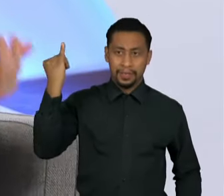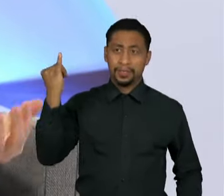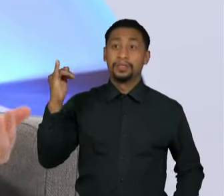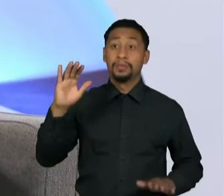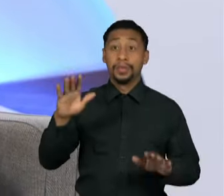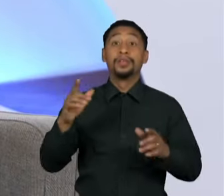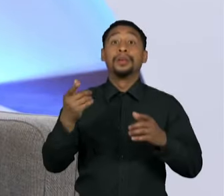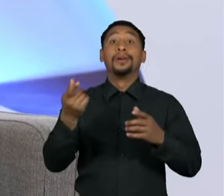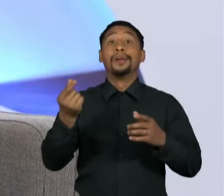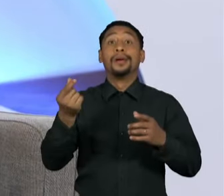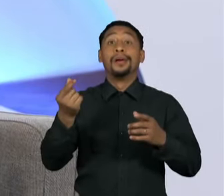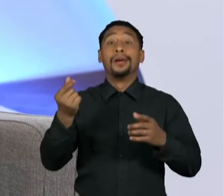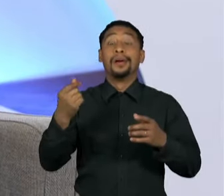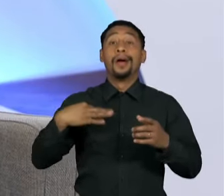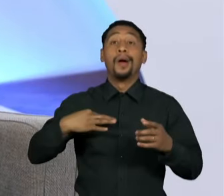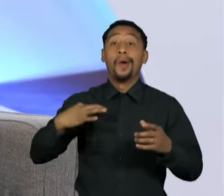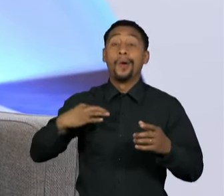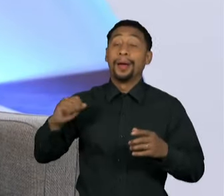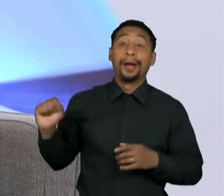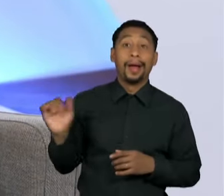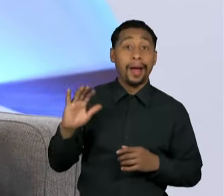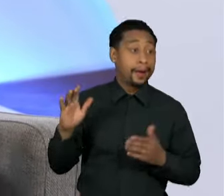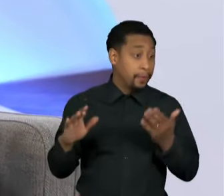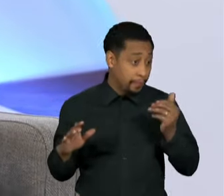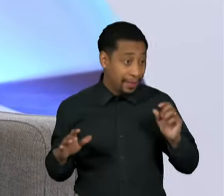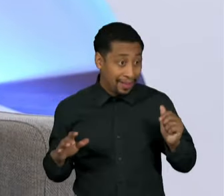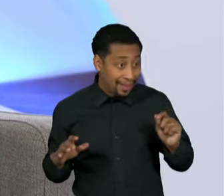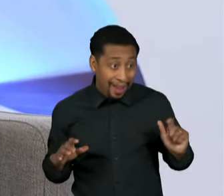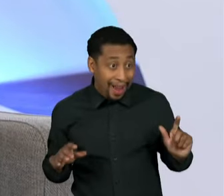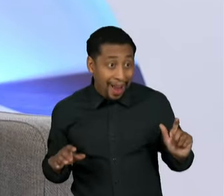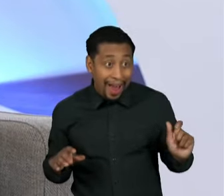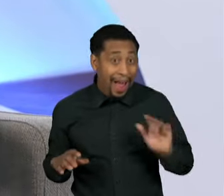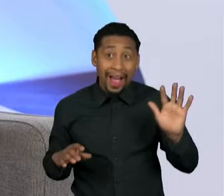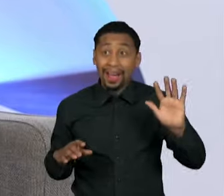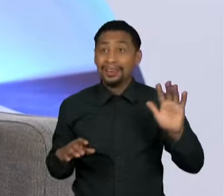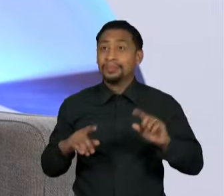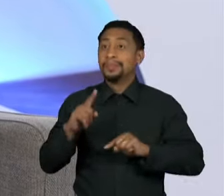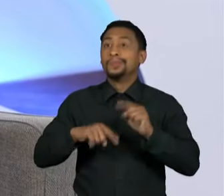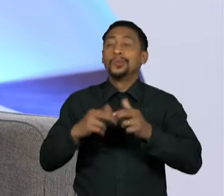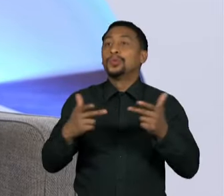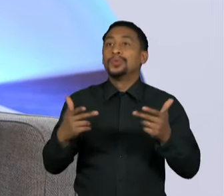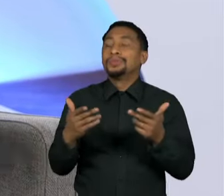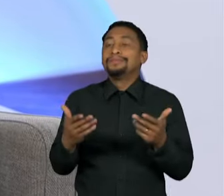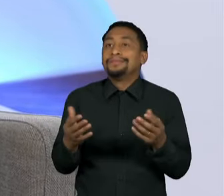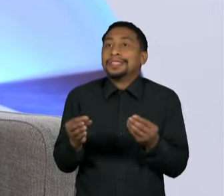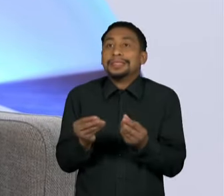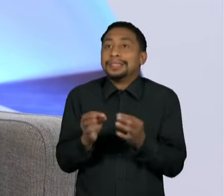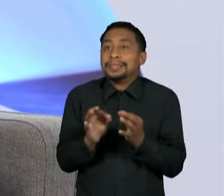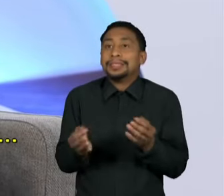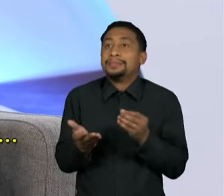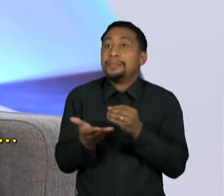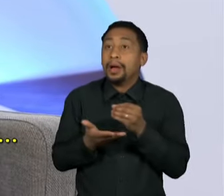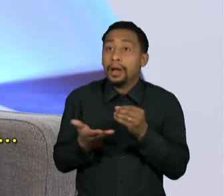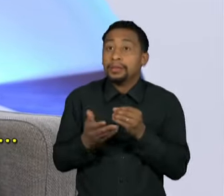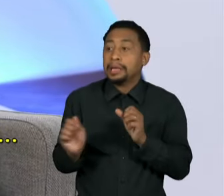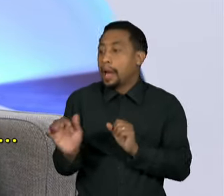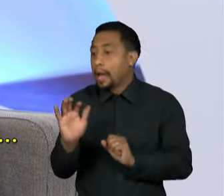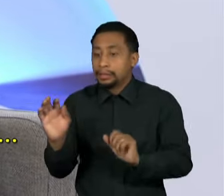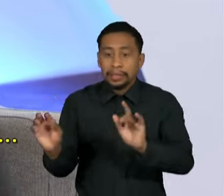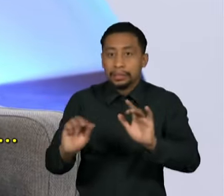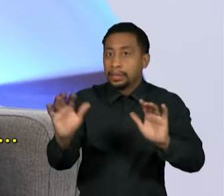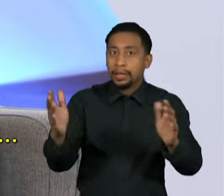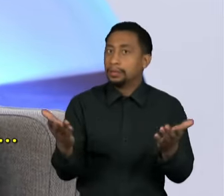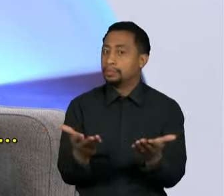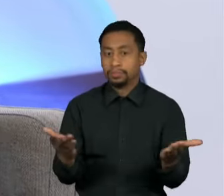of clothing or food, or basic necessities, goes up. But I think